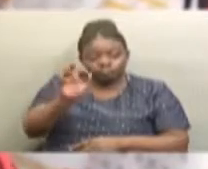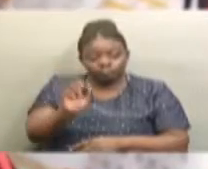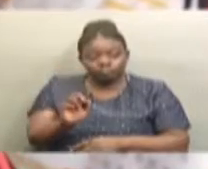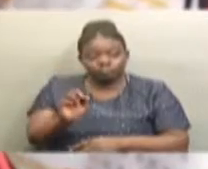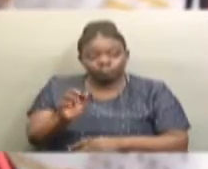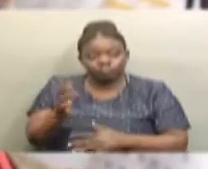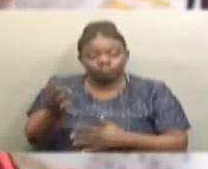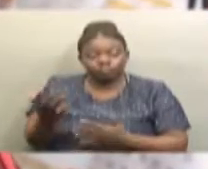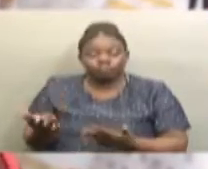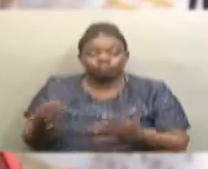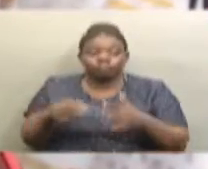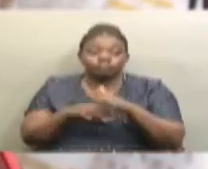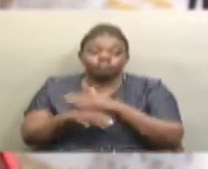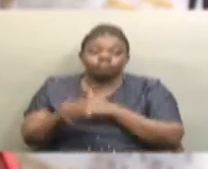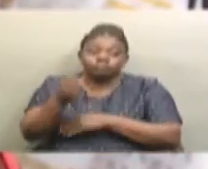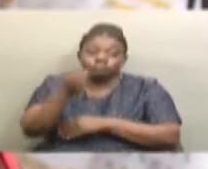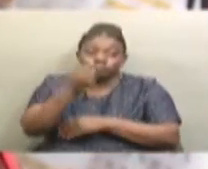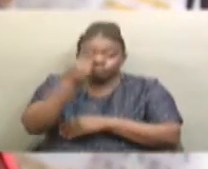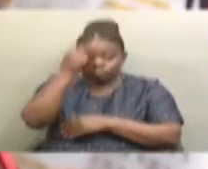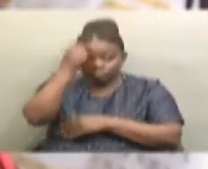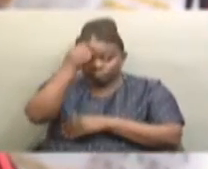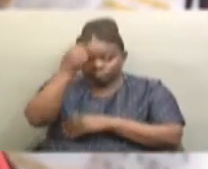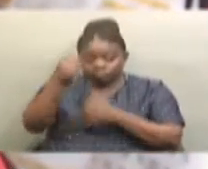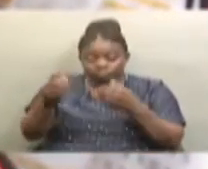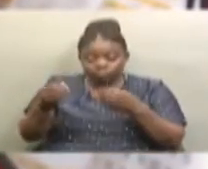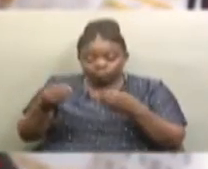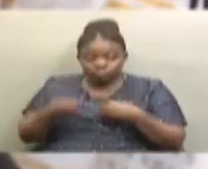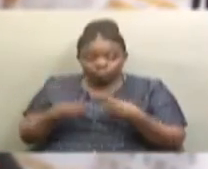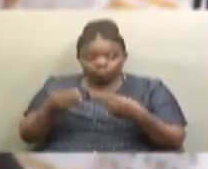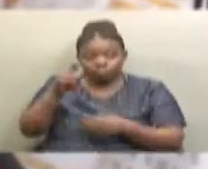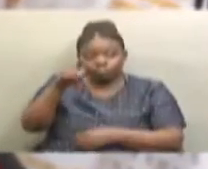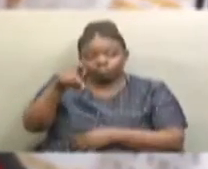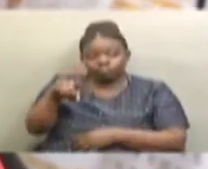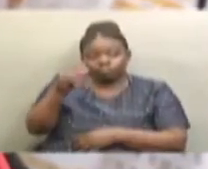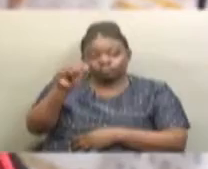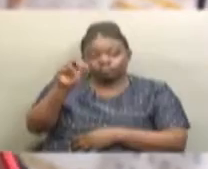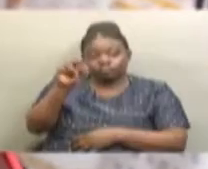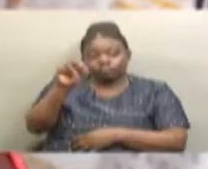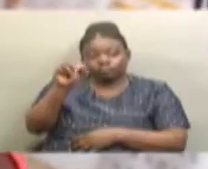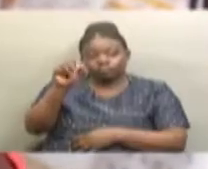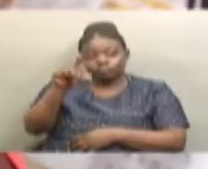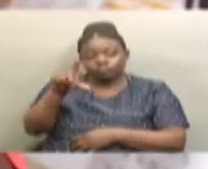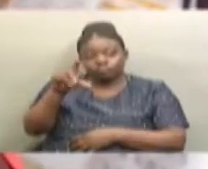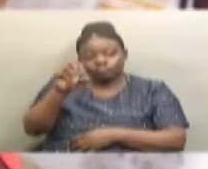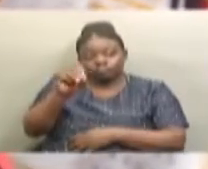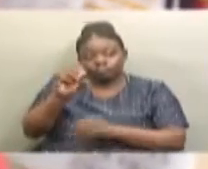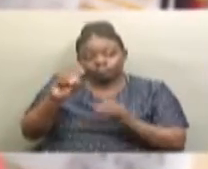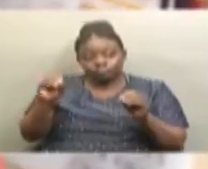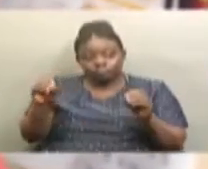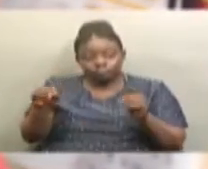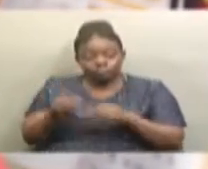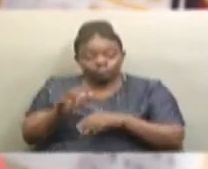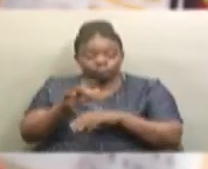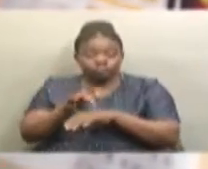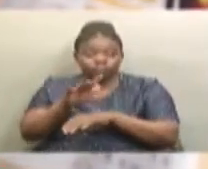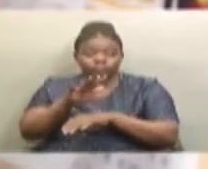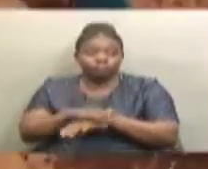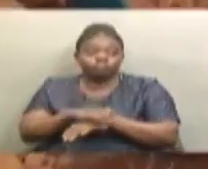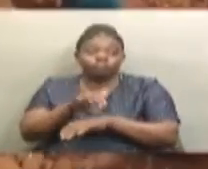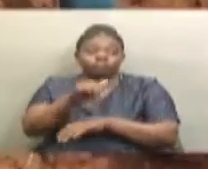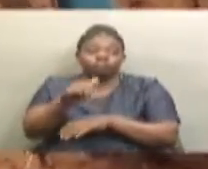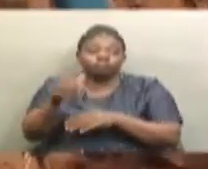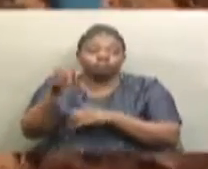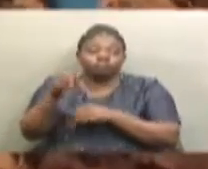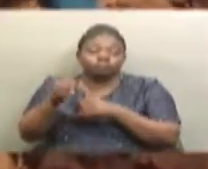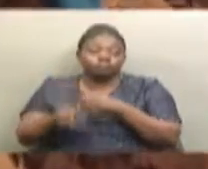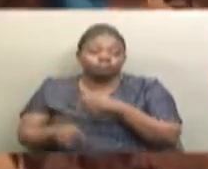578 ate okusinziira ku ddagala gavumenti lyetuwa kati panado yaweddewo kowatemu yetu kyamulina n'ebirala byonna biggwawo.